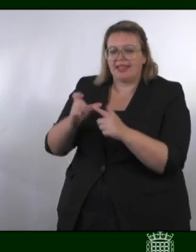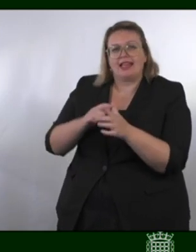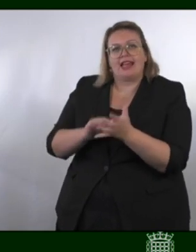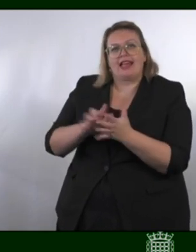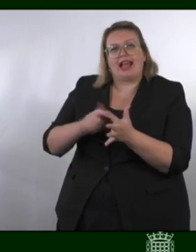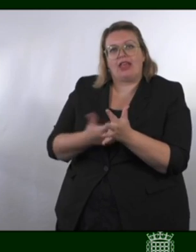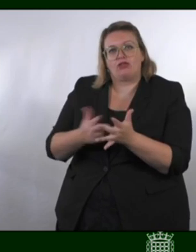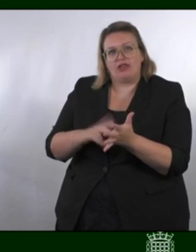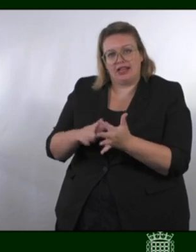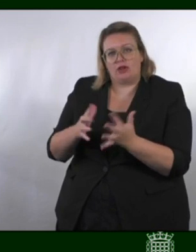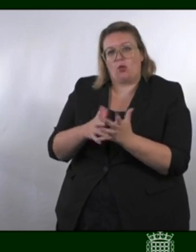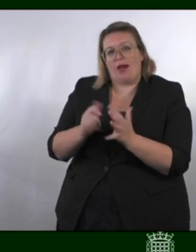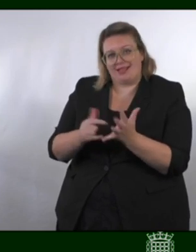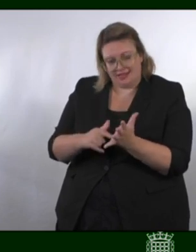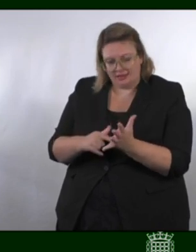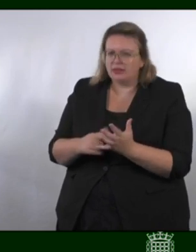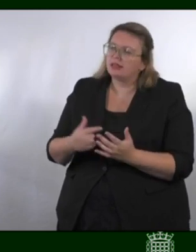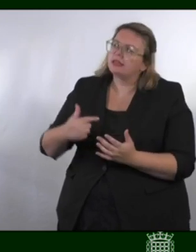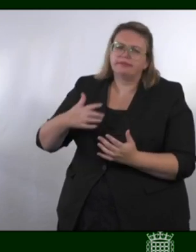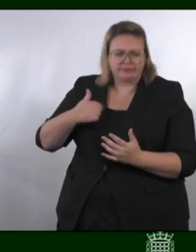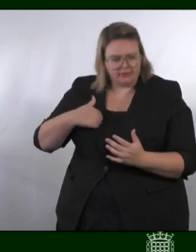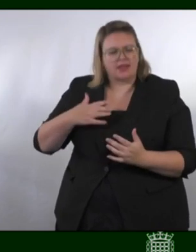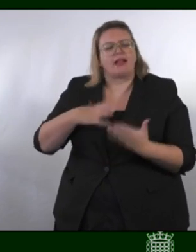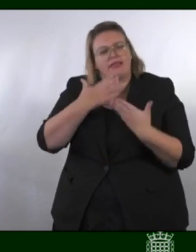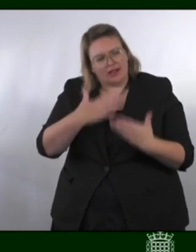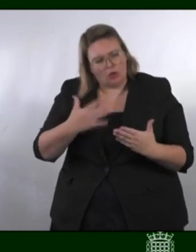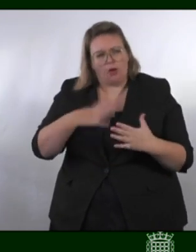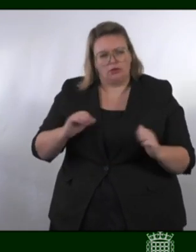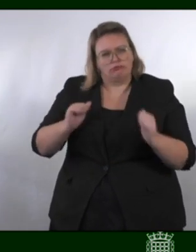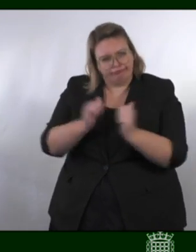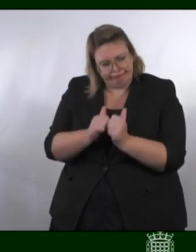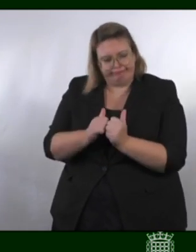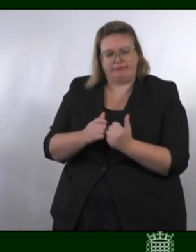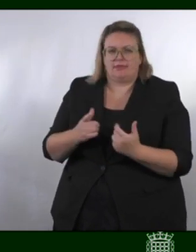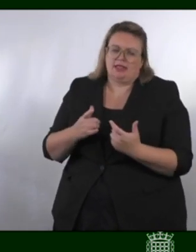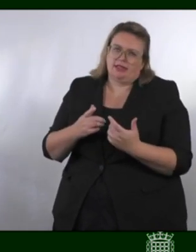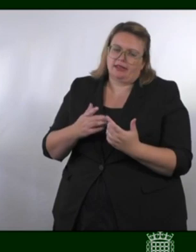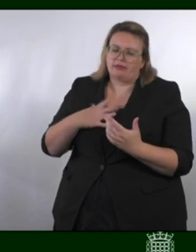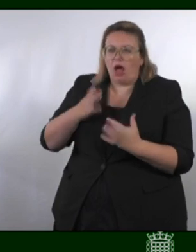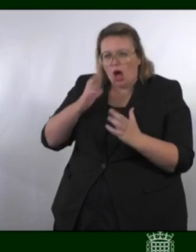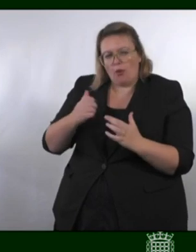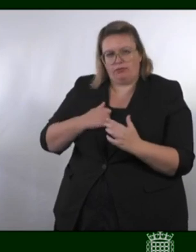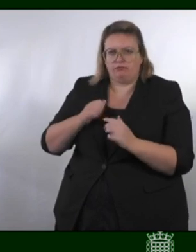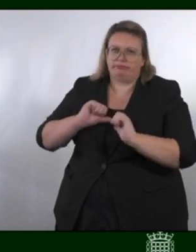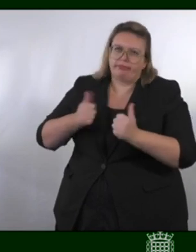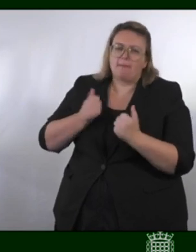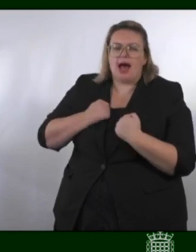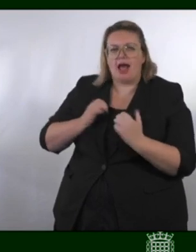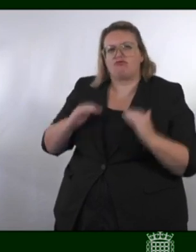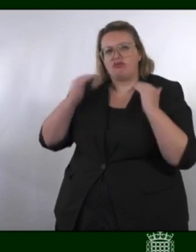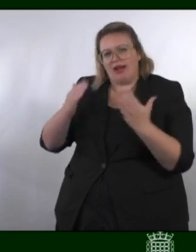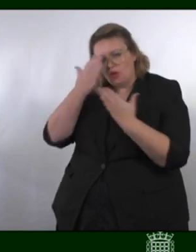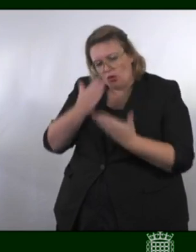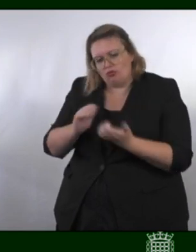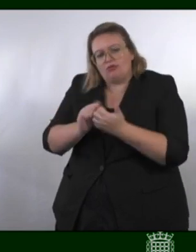associate myself with those kind remarks on behalf of my honourable friend from Bolton? And my constituents are reeling from the